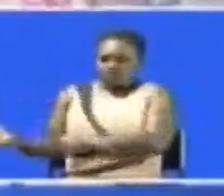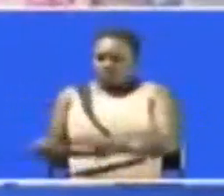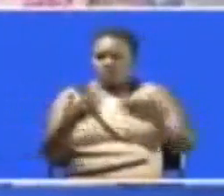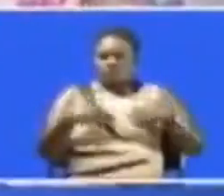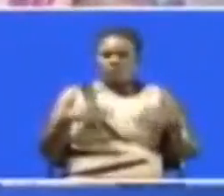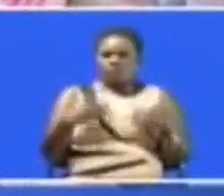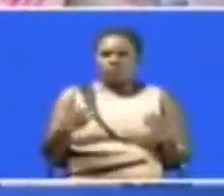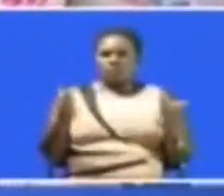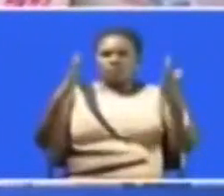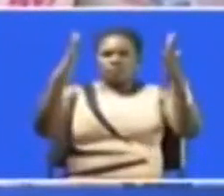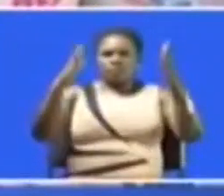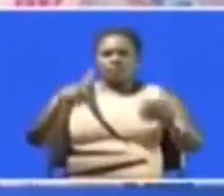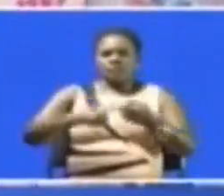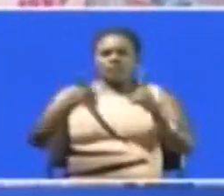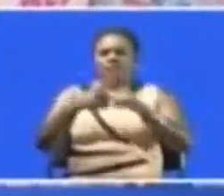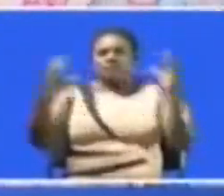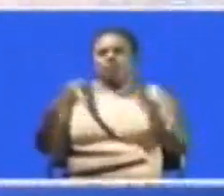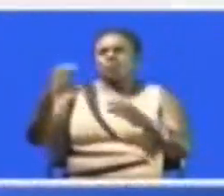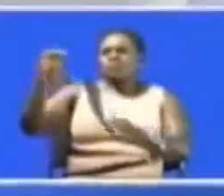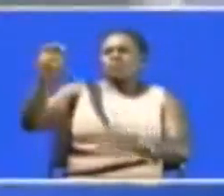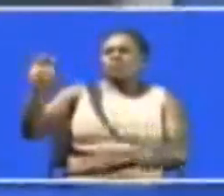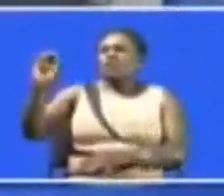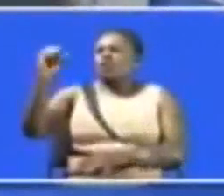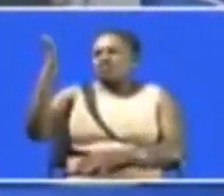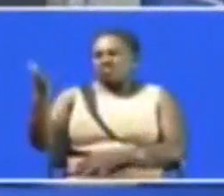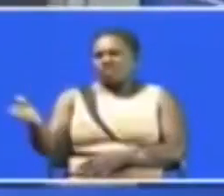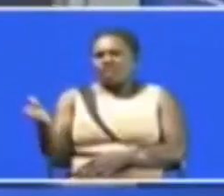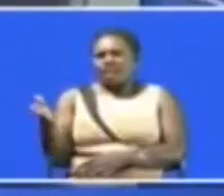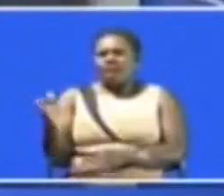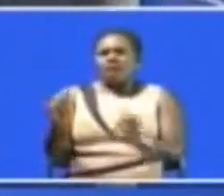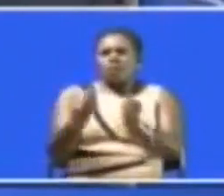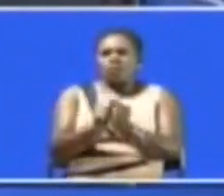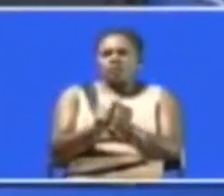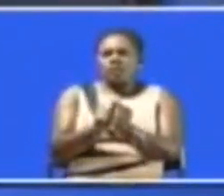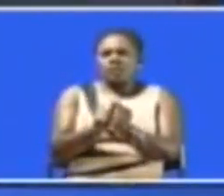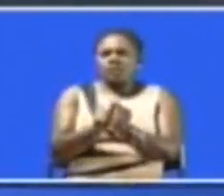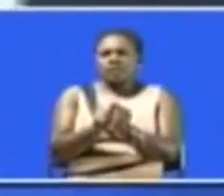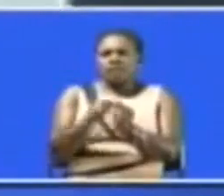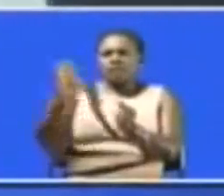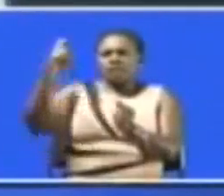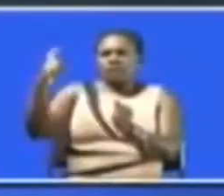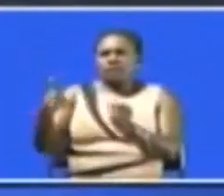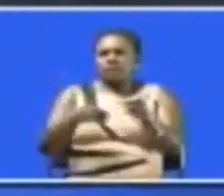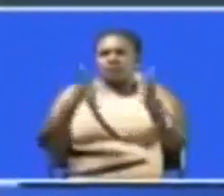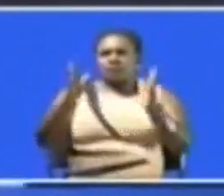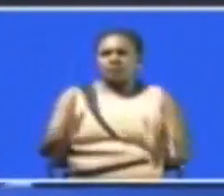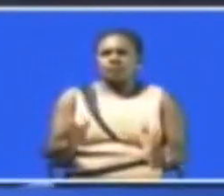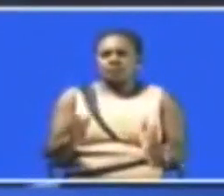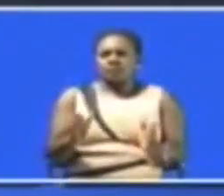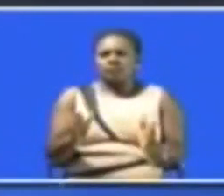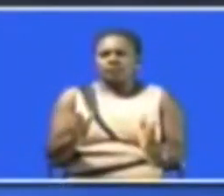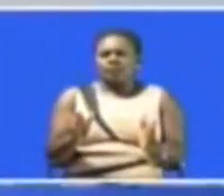golfers. Now, the award ceremony was graced by Standard Group CEO Orlando Lyomu, accompanied by the group's non-executive director